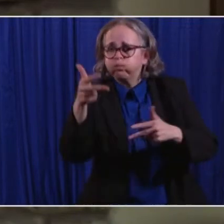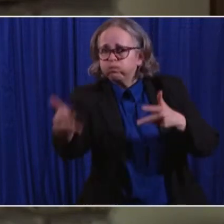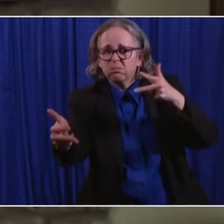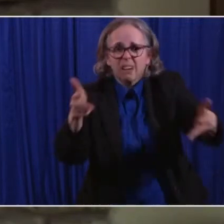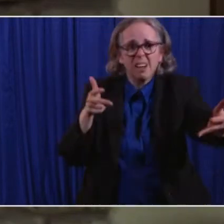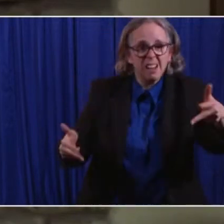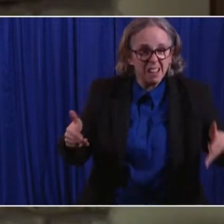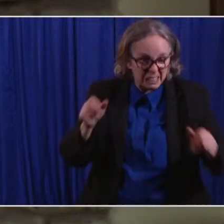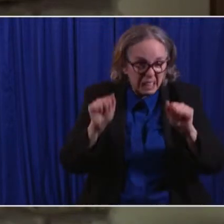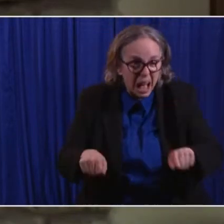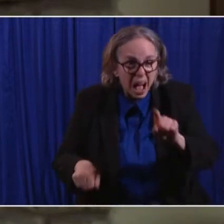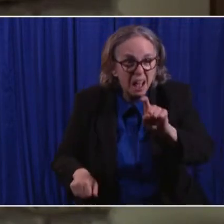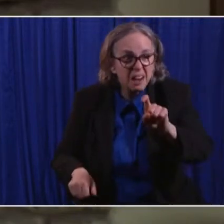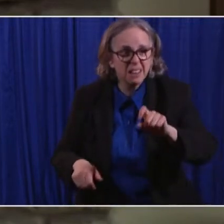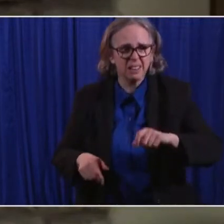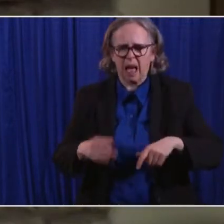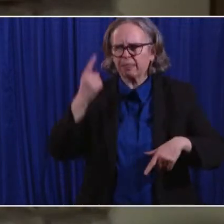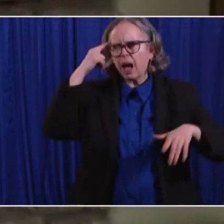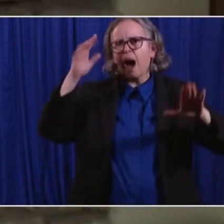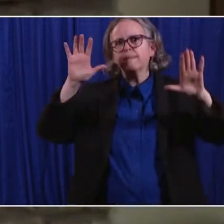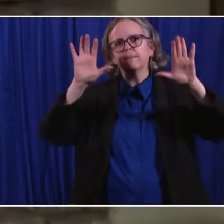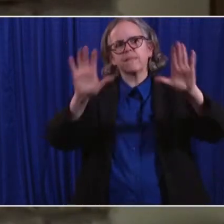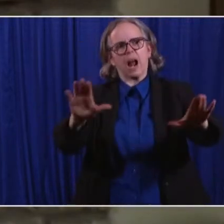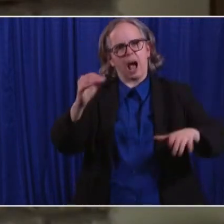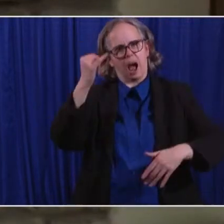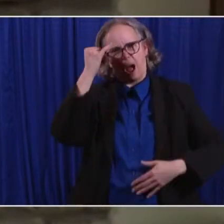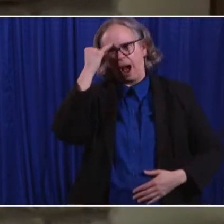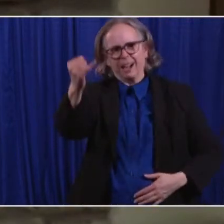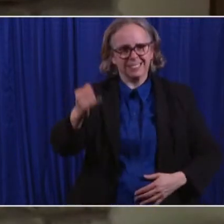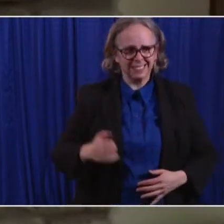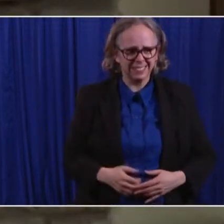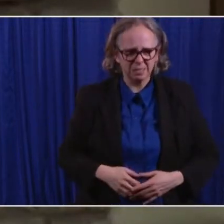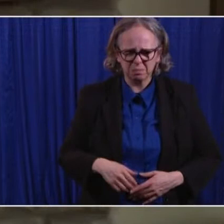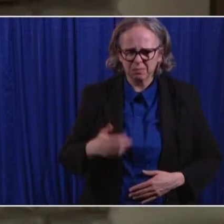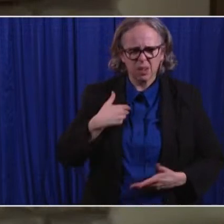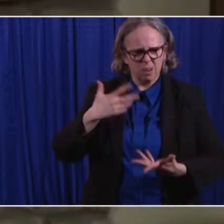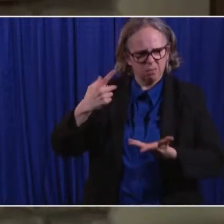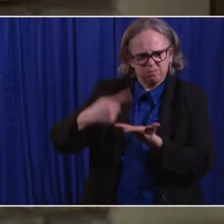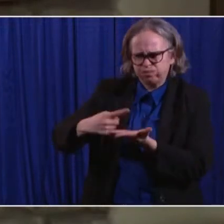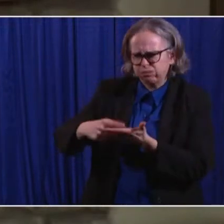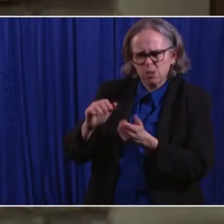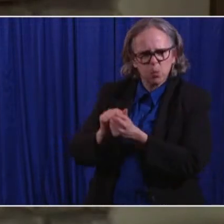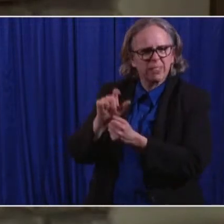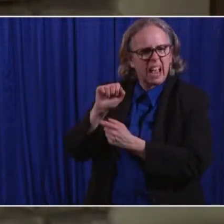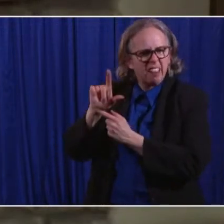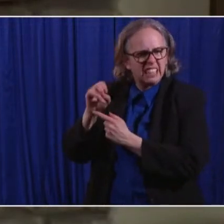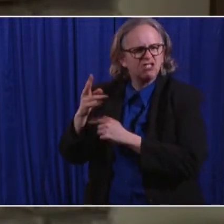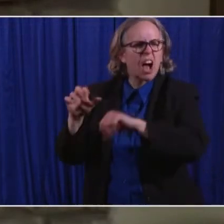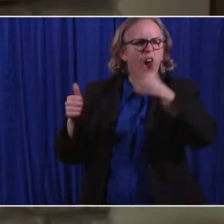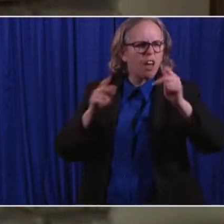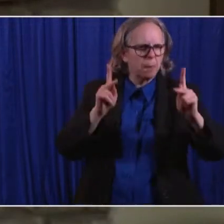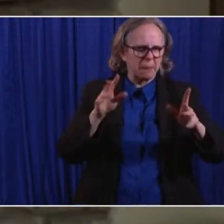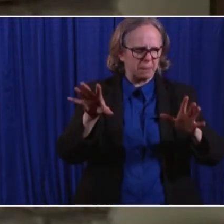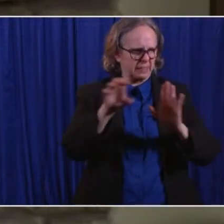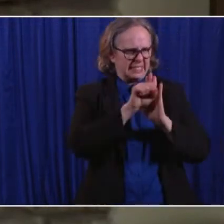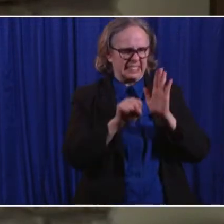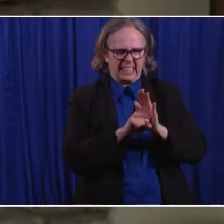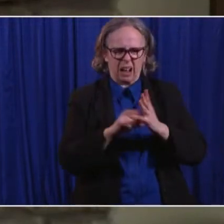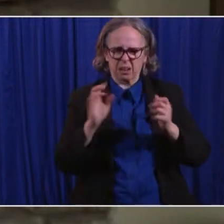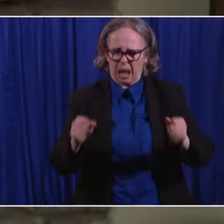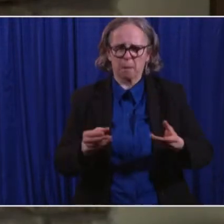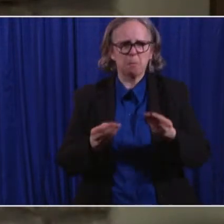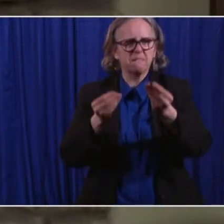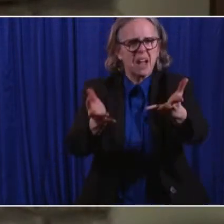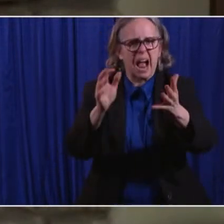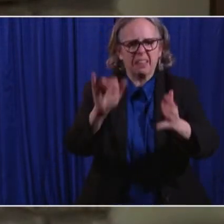idea. We're for it, and we're going to work with her and with people throughout the state to get these out.